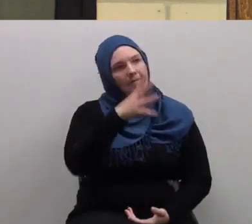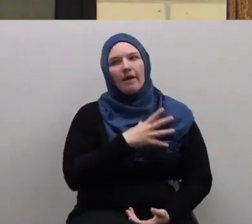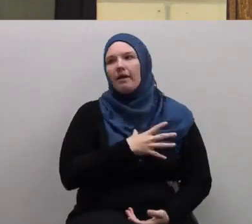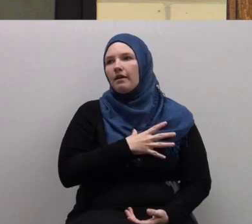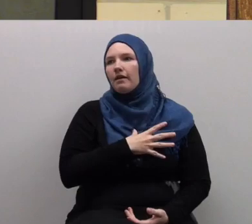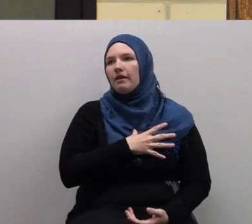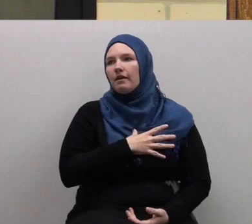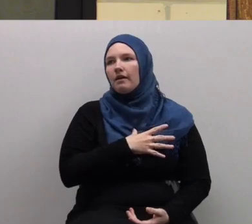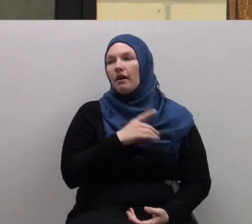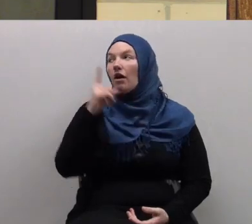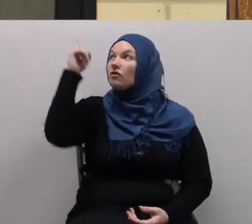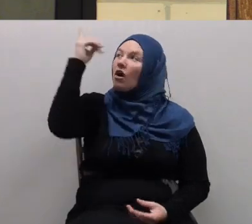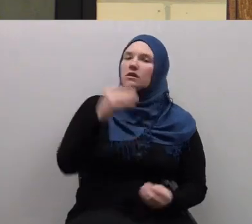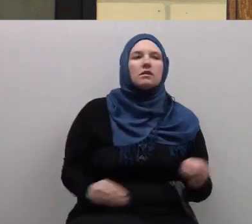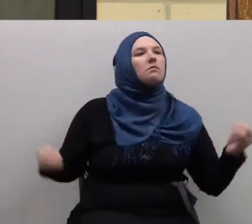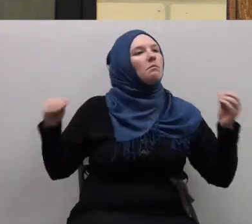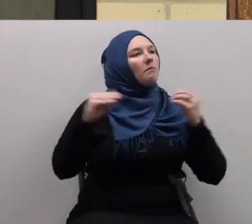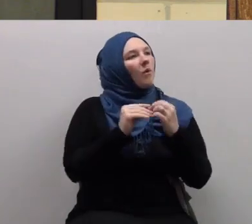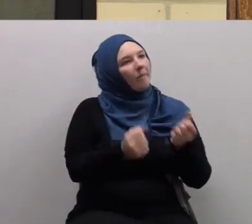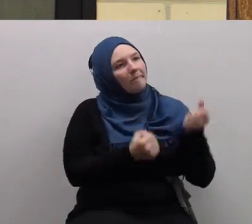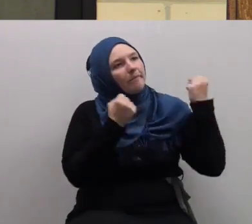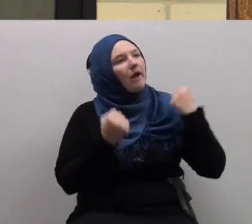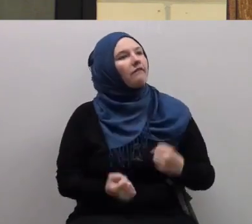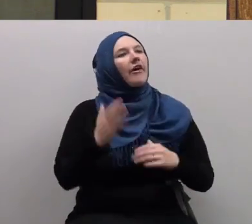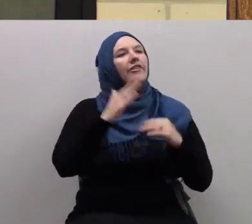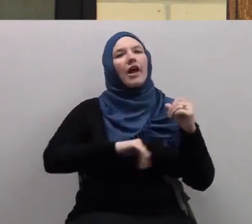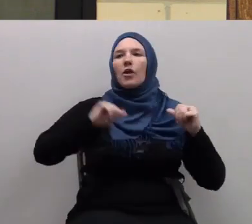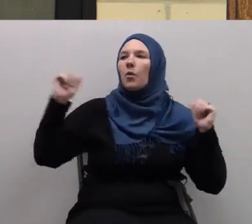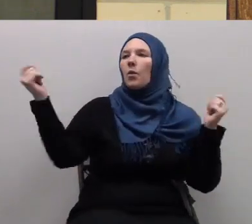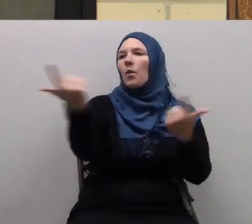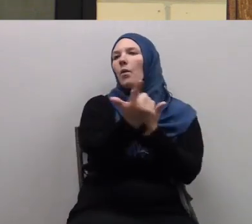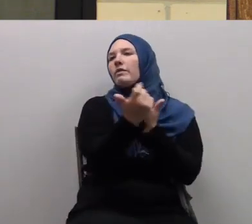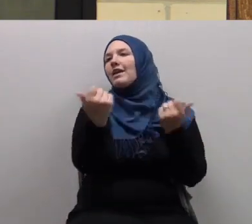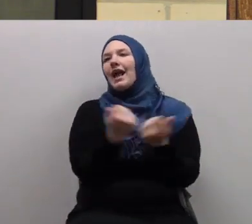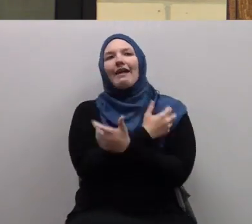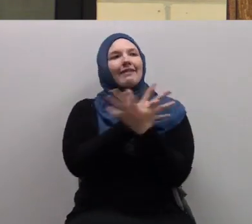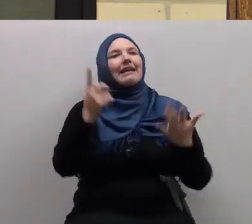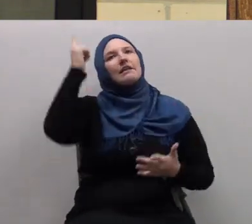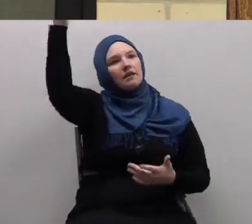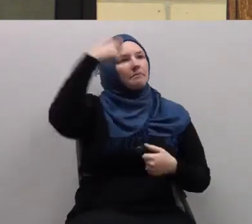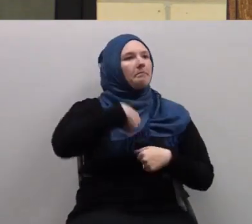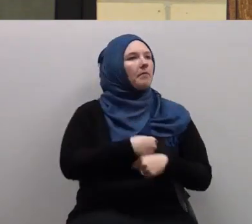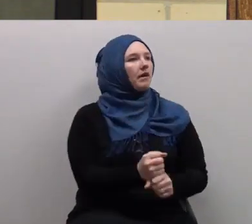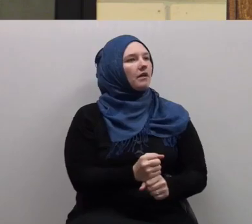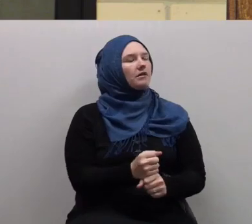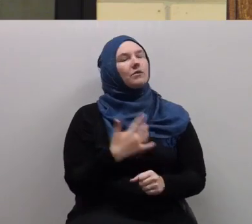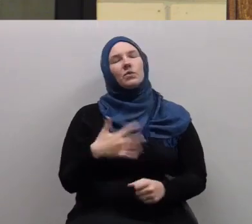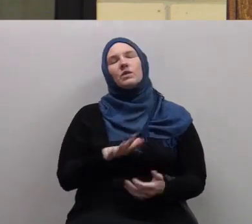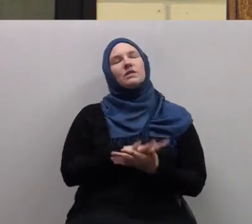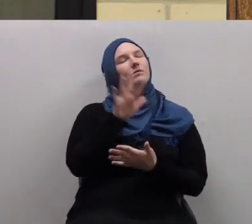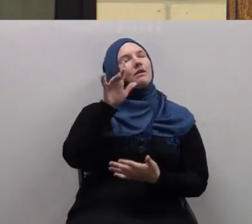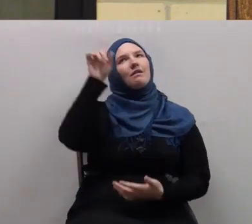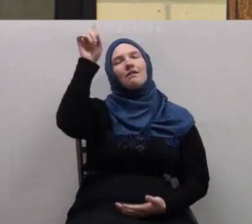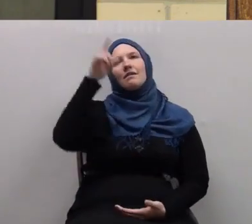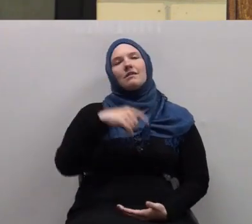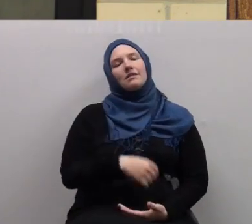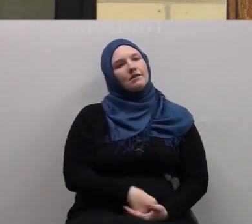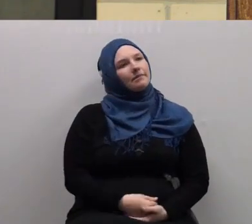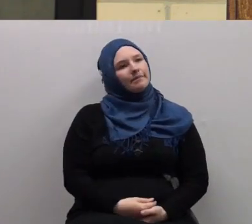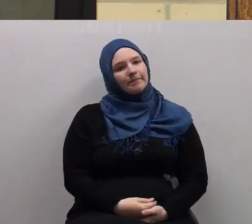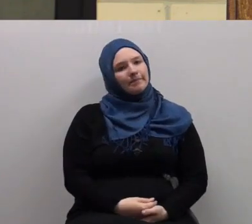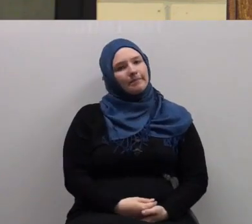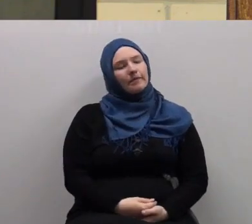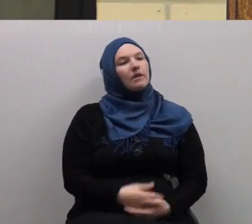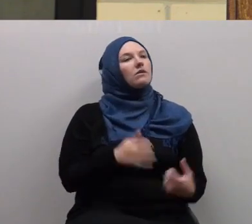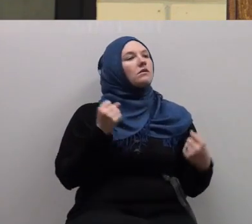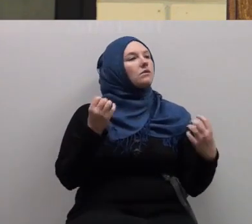But Allah is more powerful than all and any that He creates, subhanahu wa ta'ala.